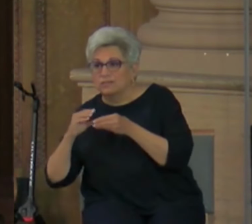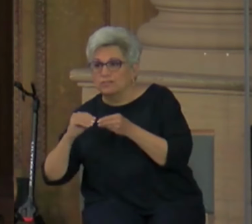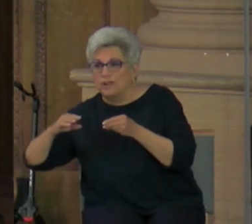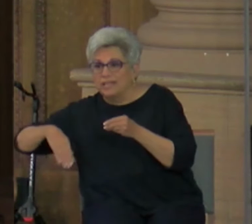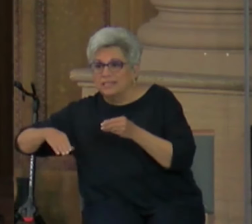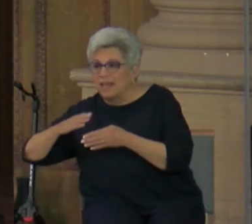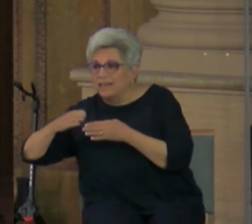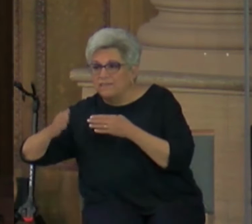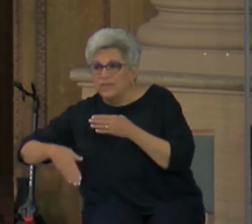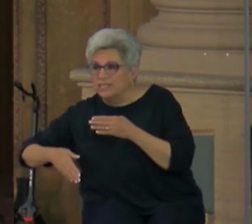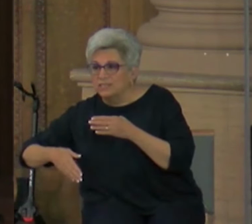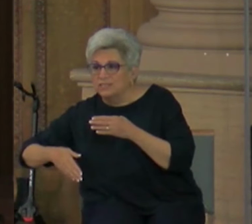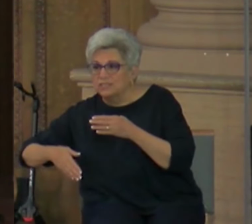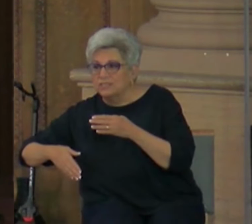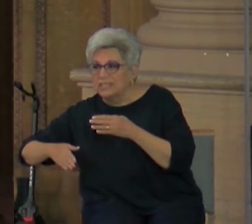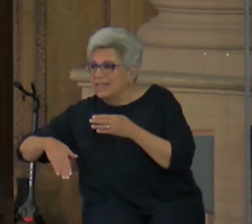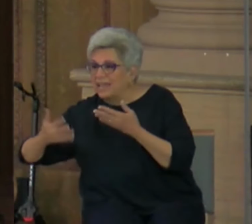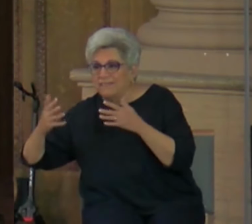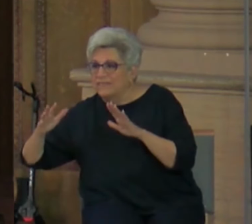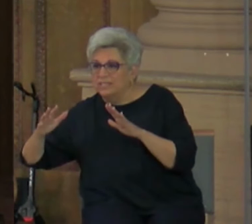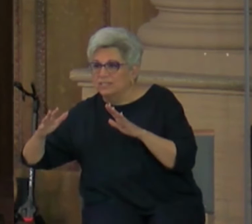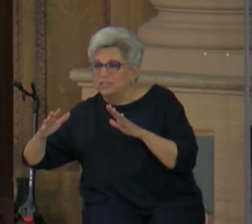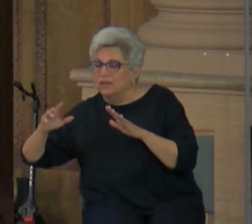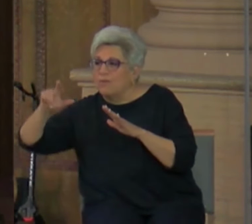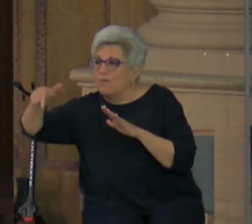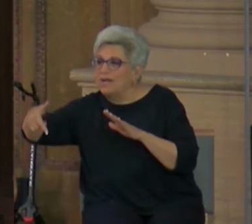One day, God will defeat evil.